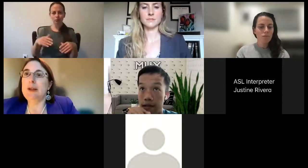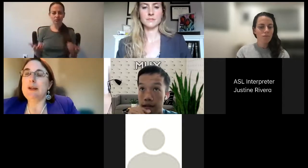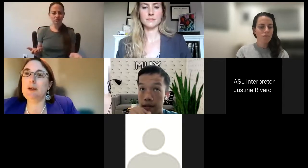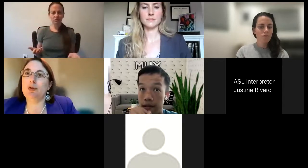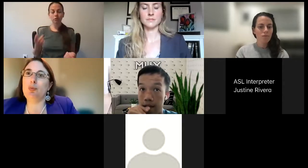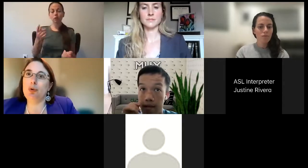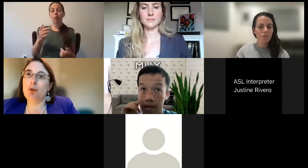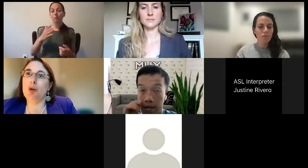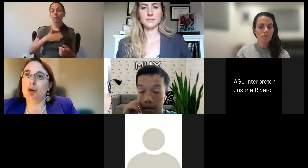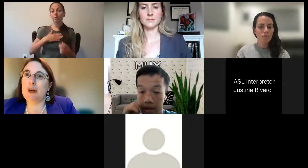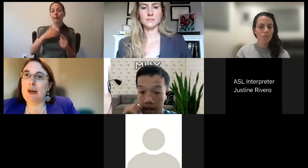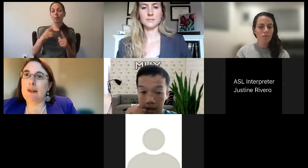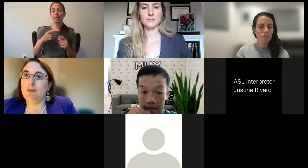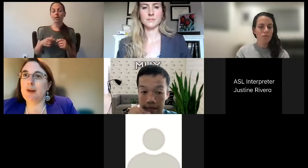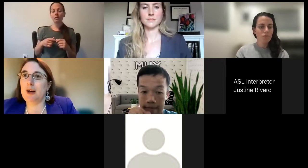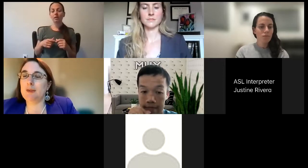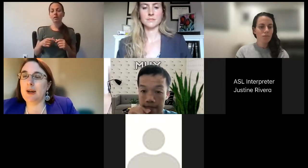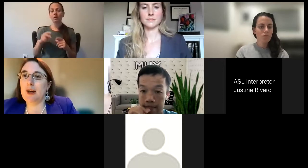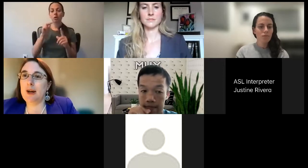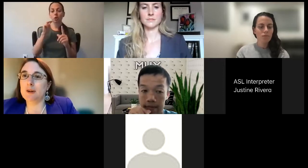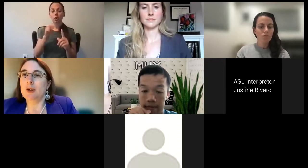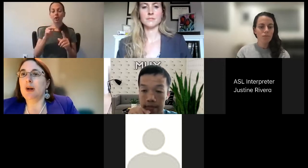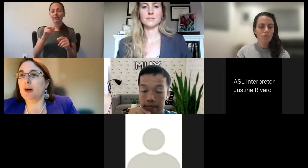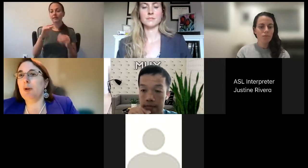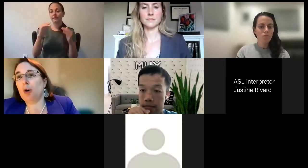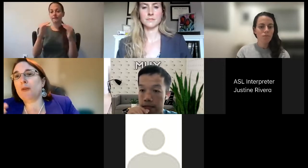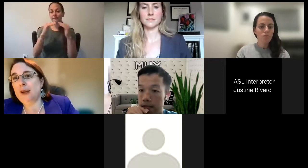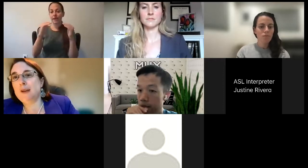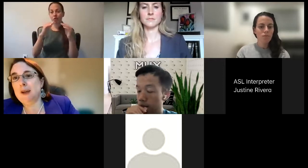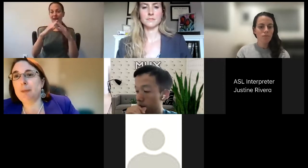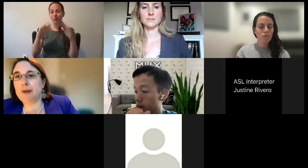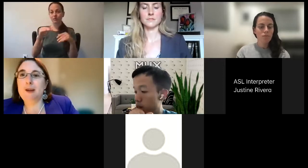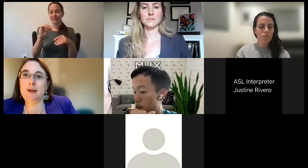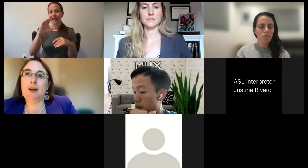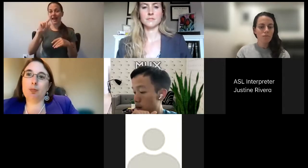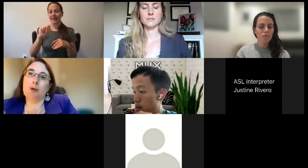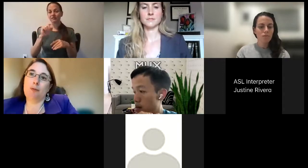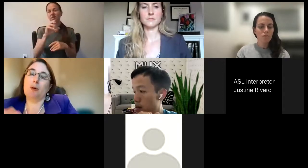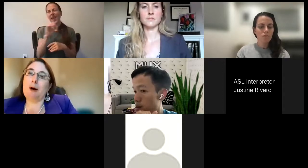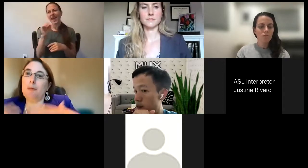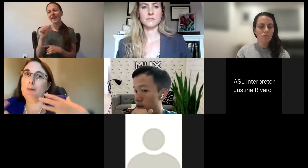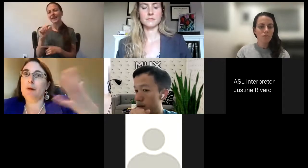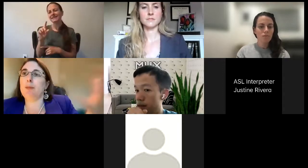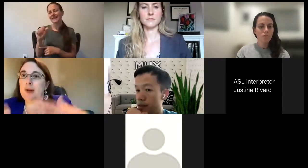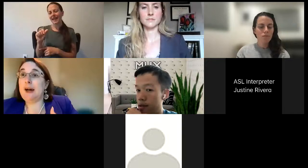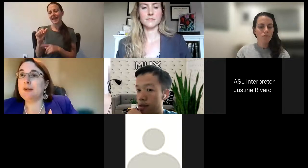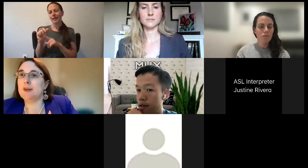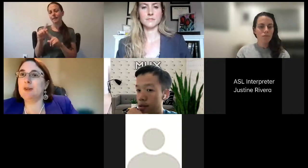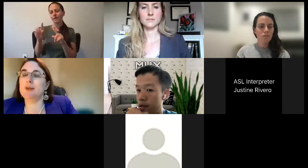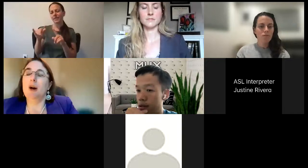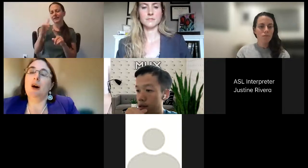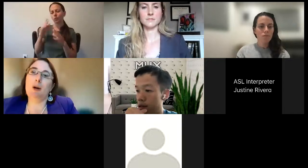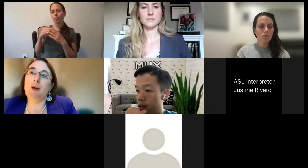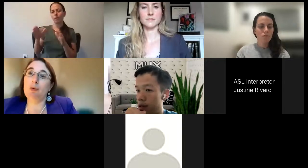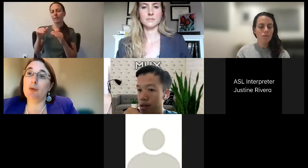be is to really look at the Fair Housing Act along with the ADA, but the ADA is really for about public